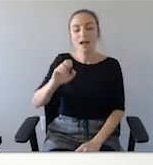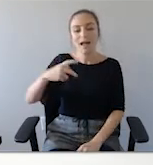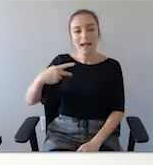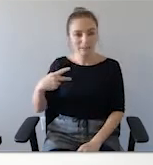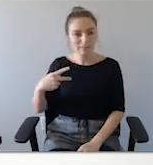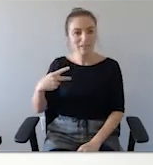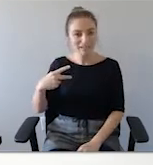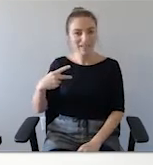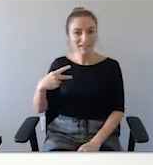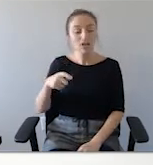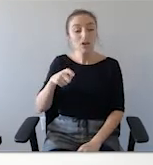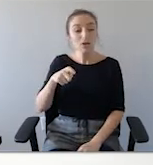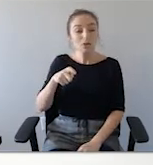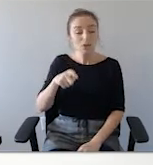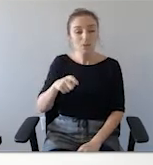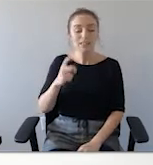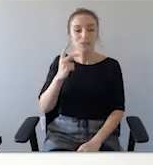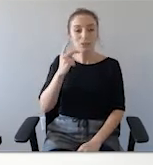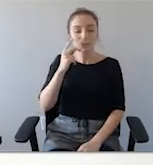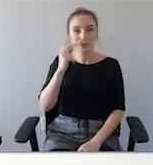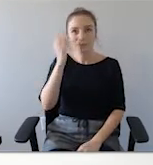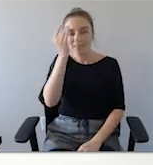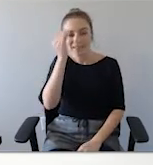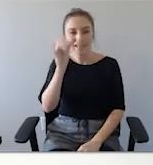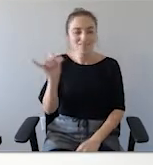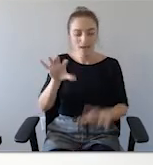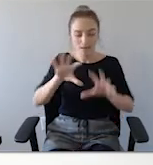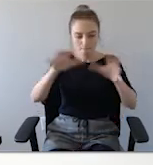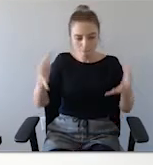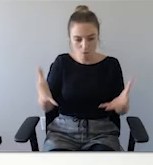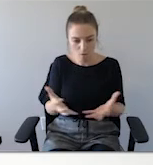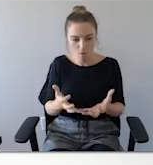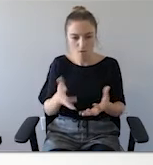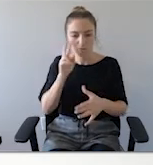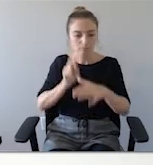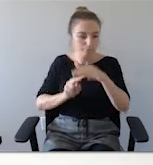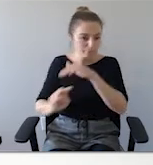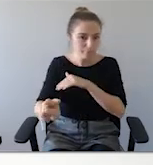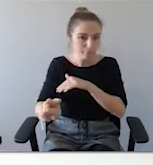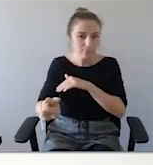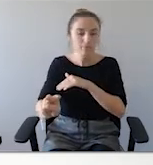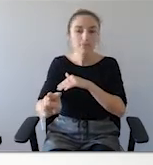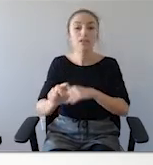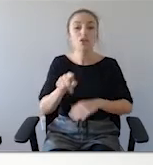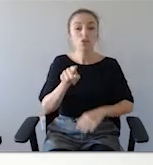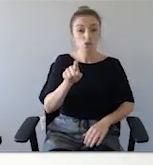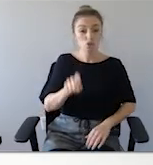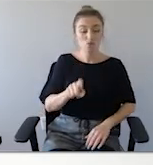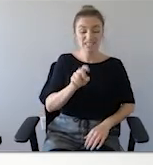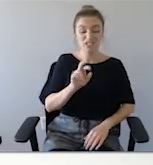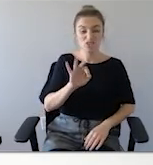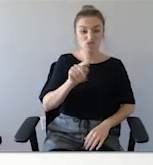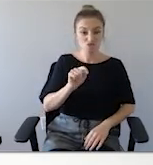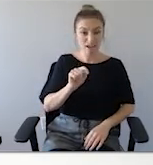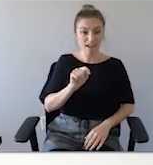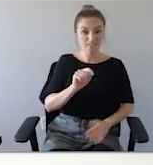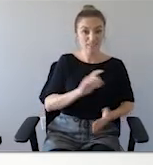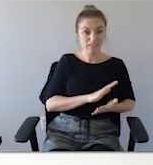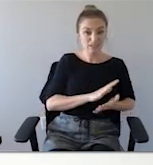draft, hopefully you guys are getting a draft before your meeting. If you're not, ask for it, because my county gives the drafts